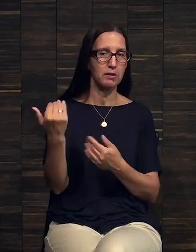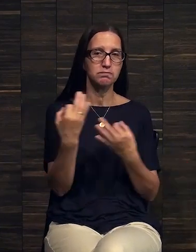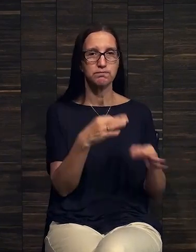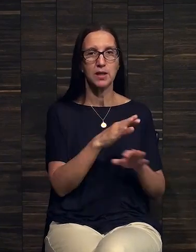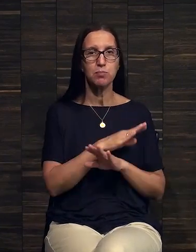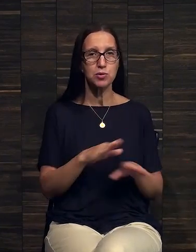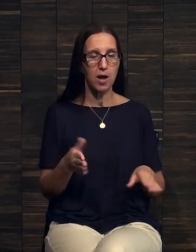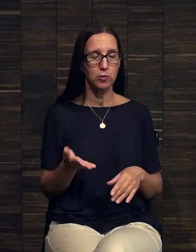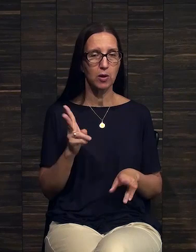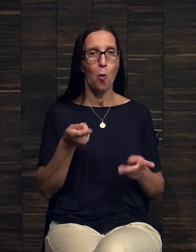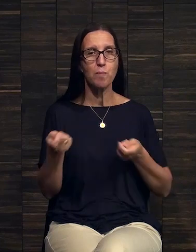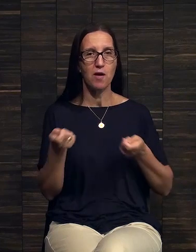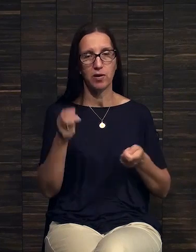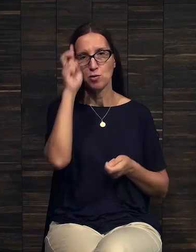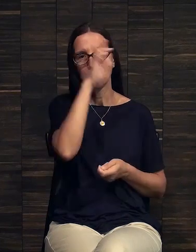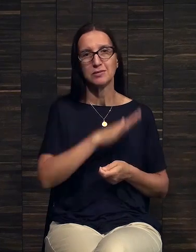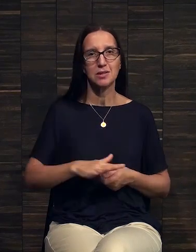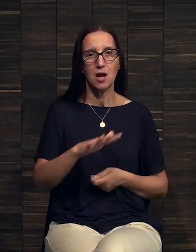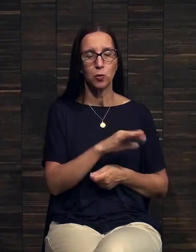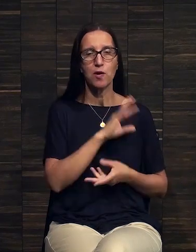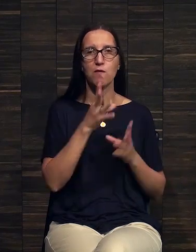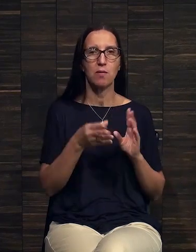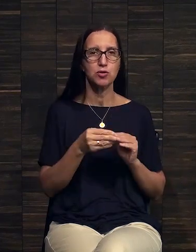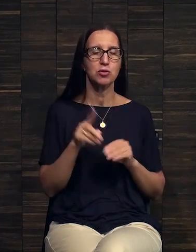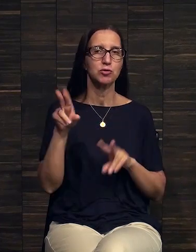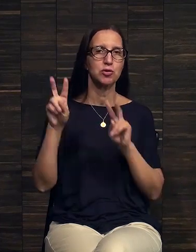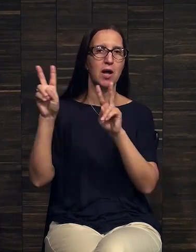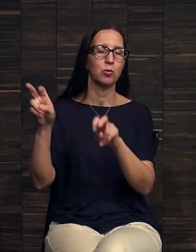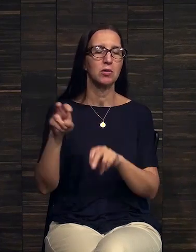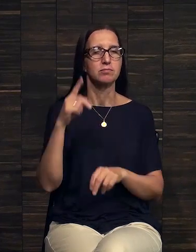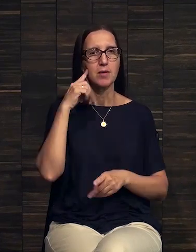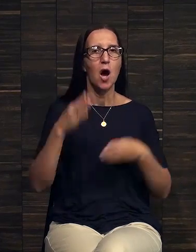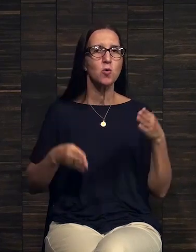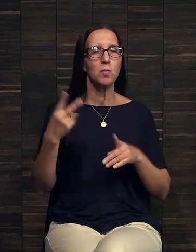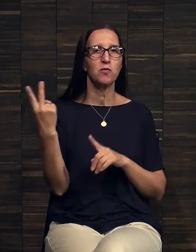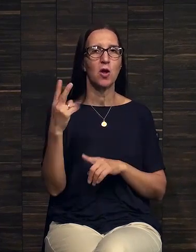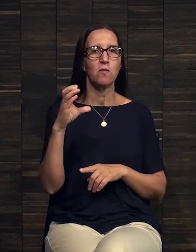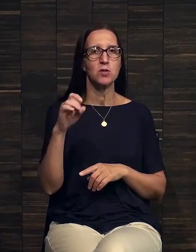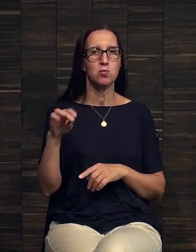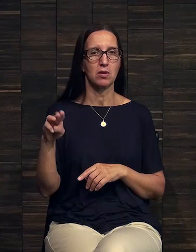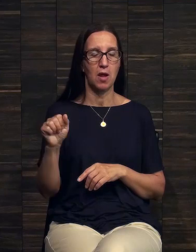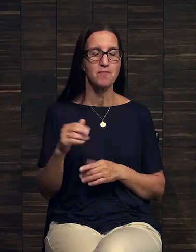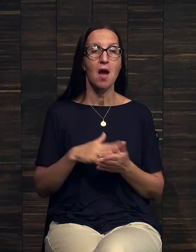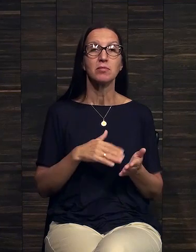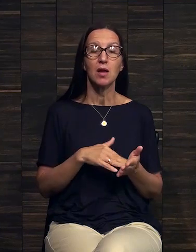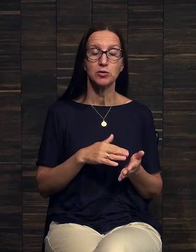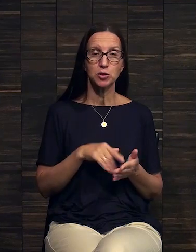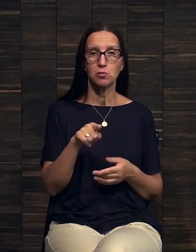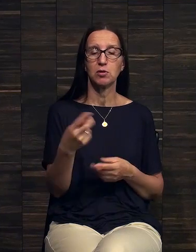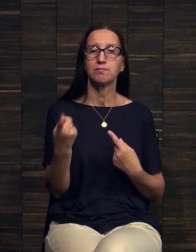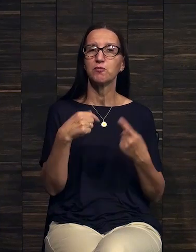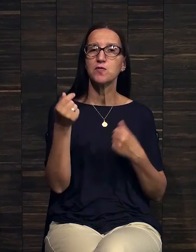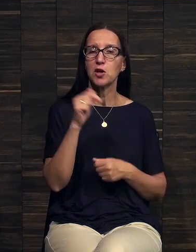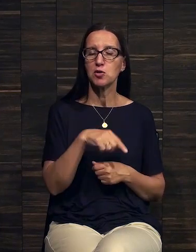orange robots, they do not allow them to rule the country, and consider them to be a second